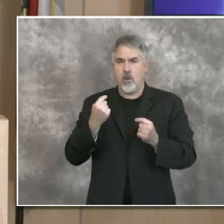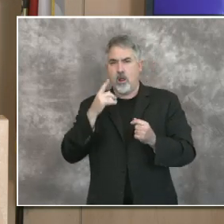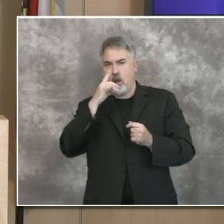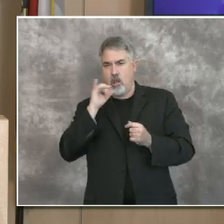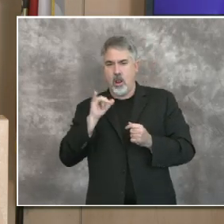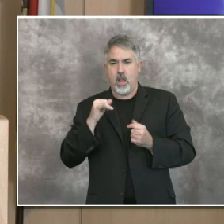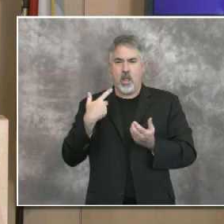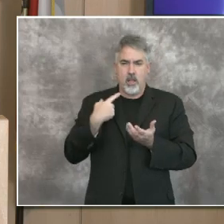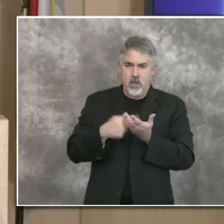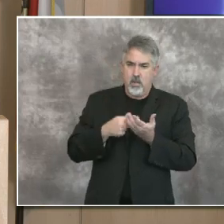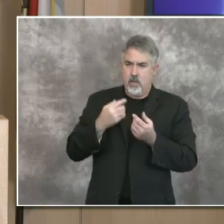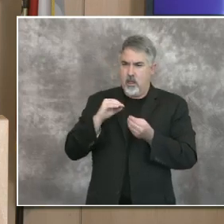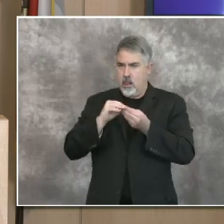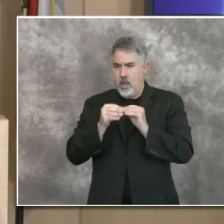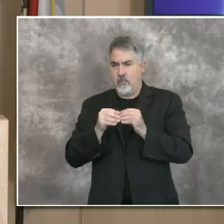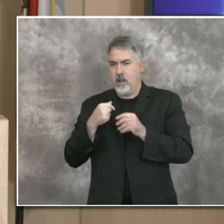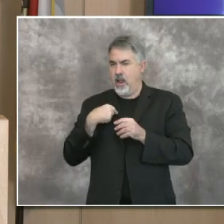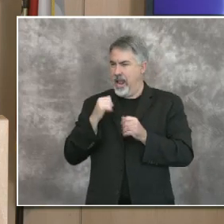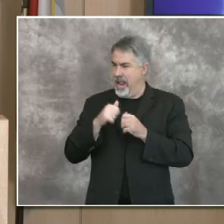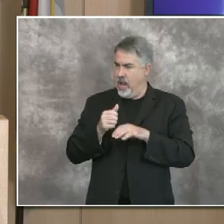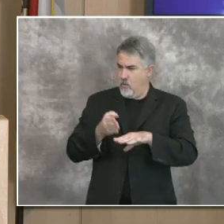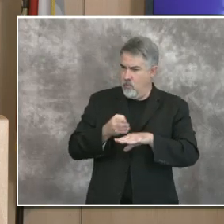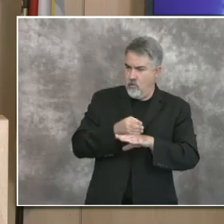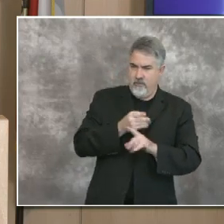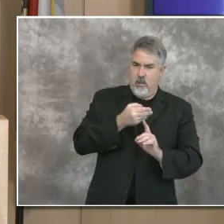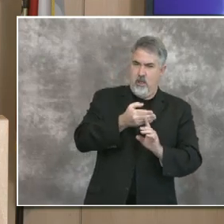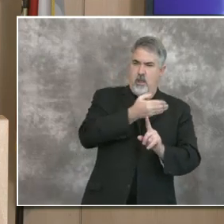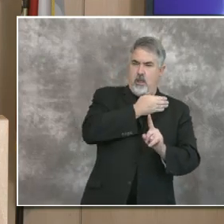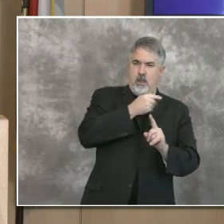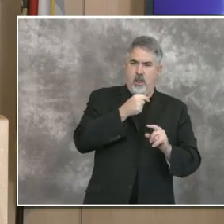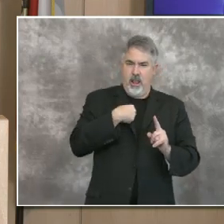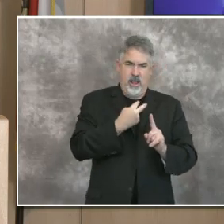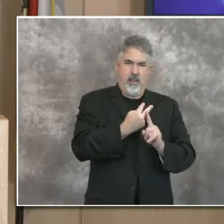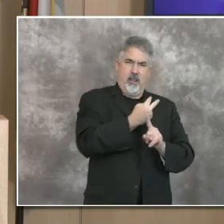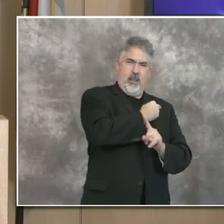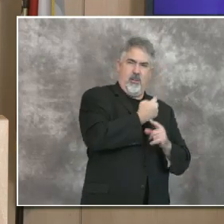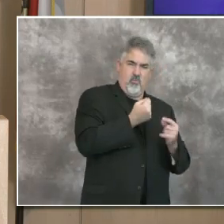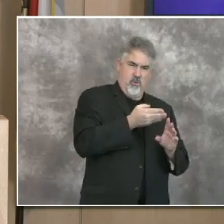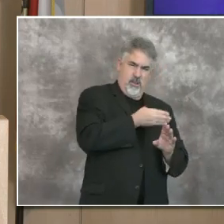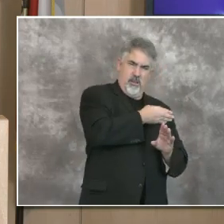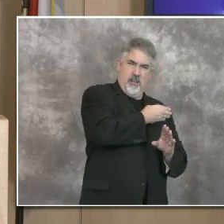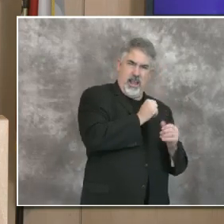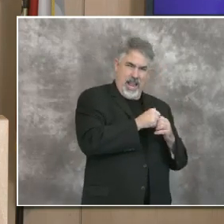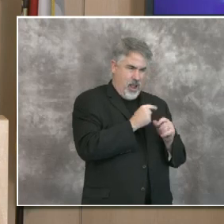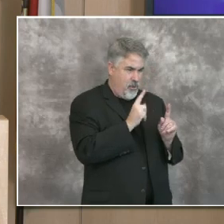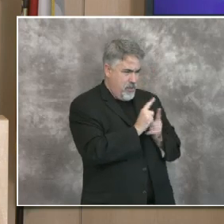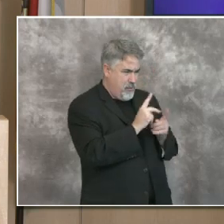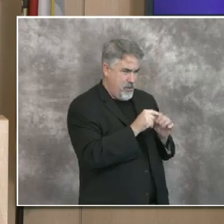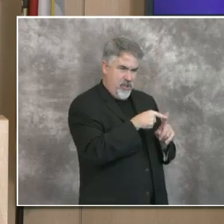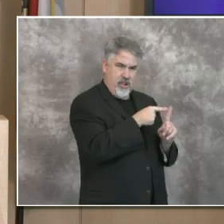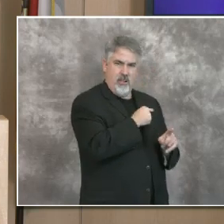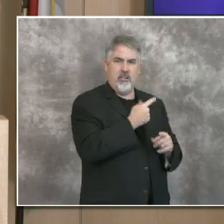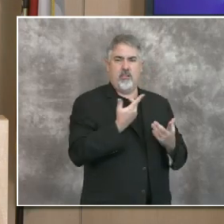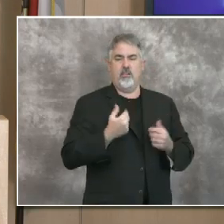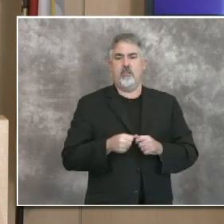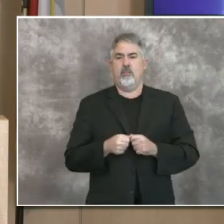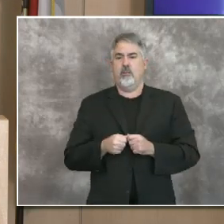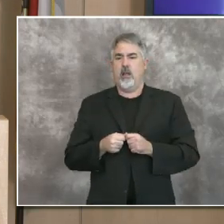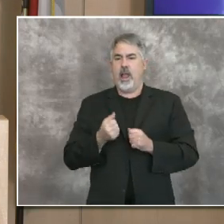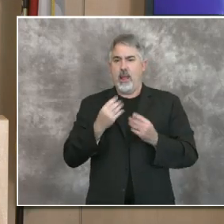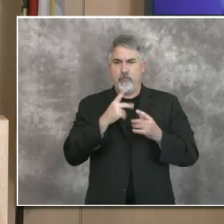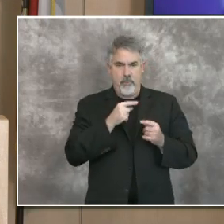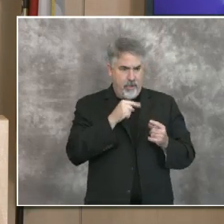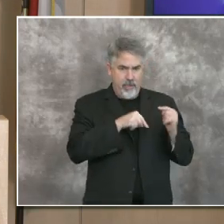tracing protocols going to look like? How will we be implementing them? How many people do we believe we need as a part of that program, along with the